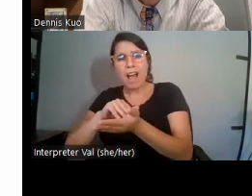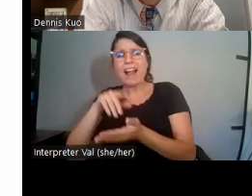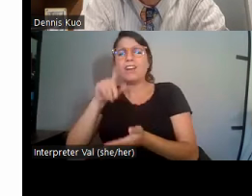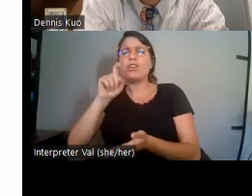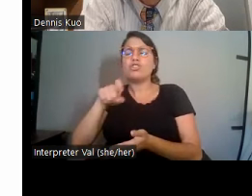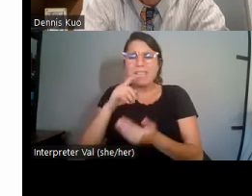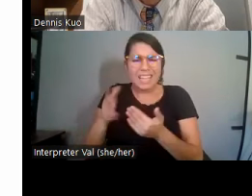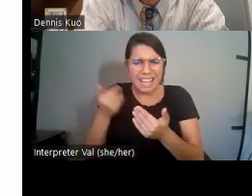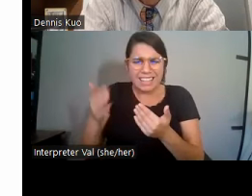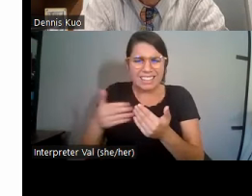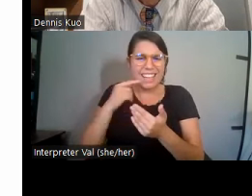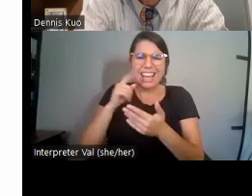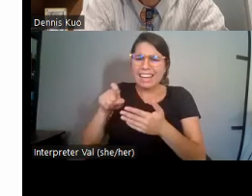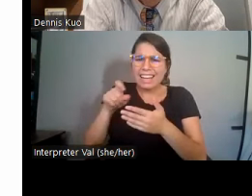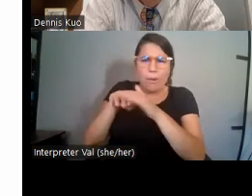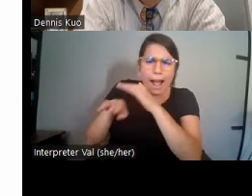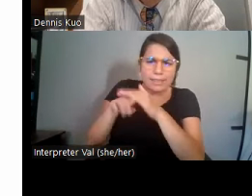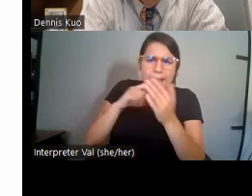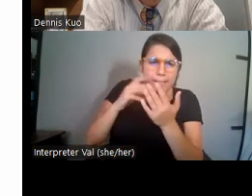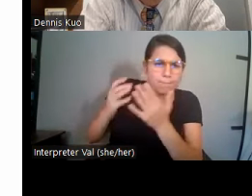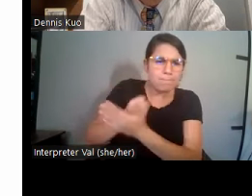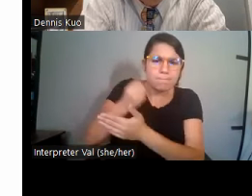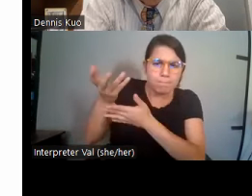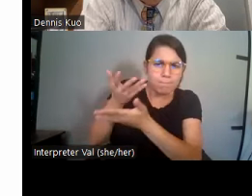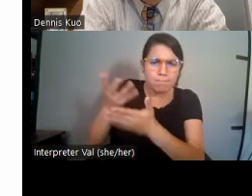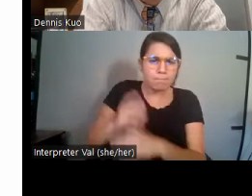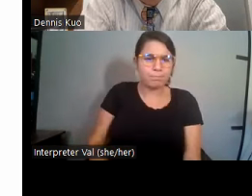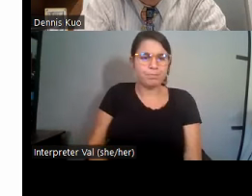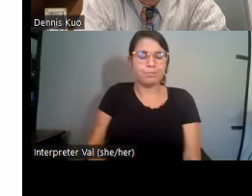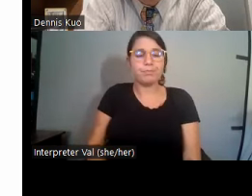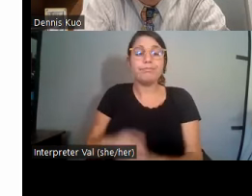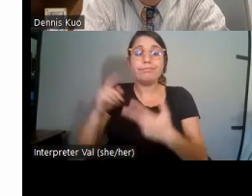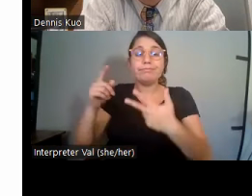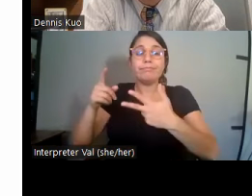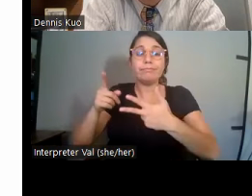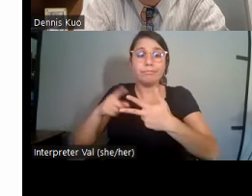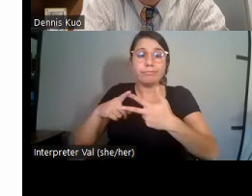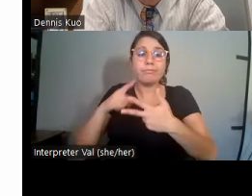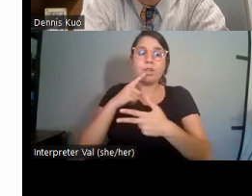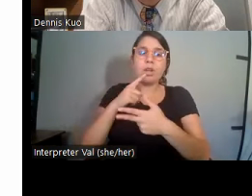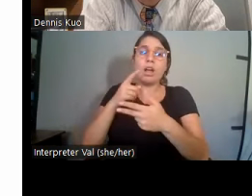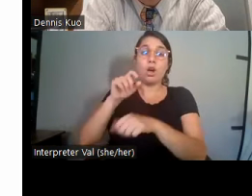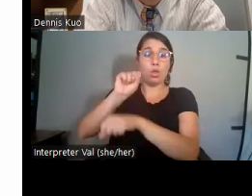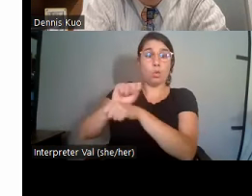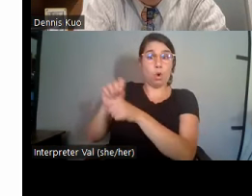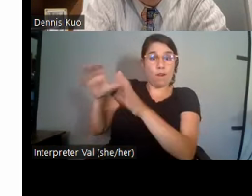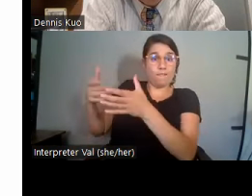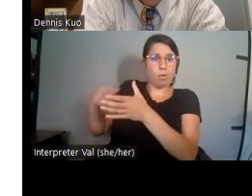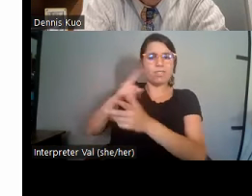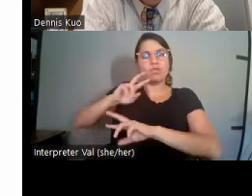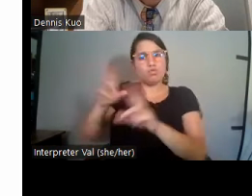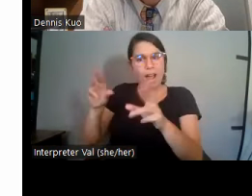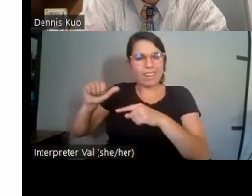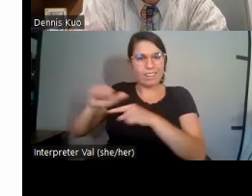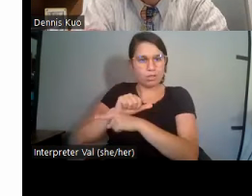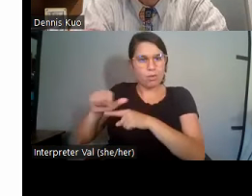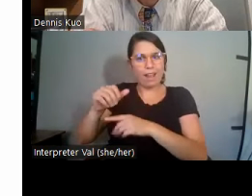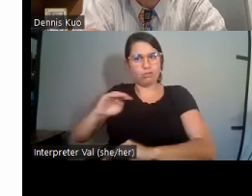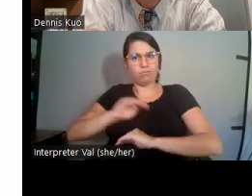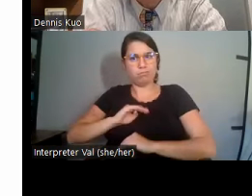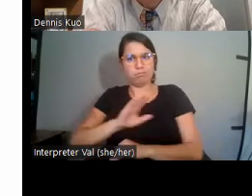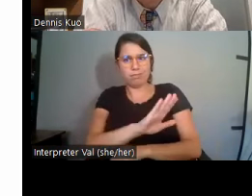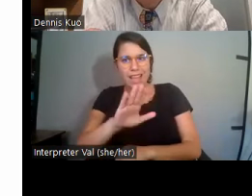and how they need them. The workforce is trained to meet the needs of children and youth with special healthcare needs and their families, reflects the